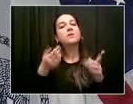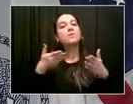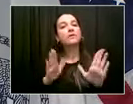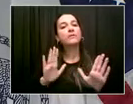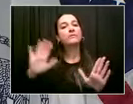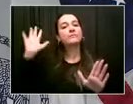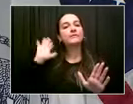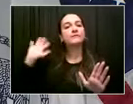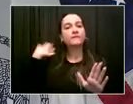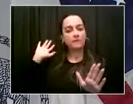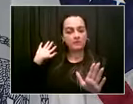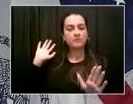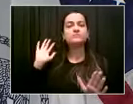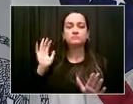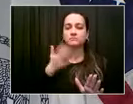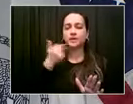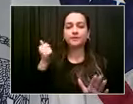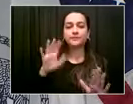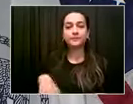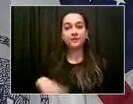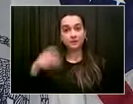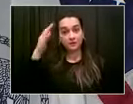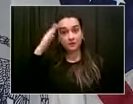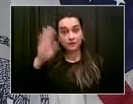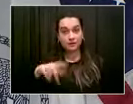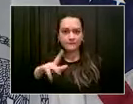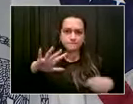person, teacher at the front of the room, kids in the classroom.